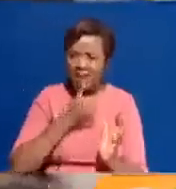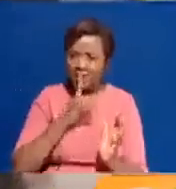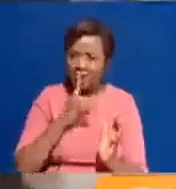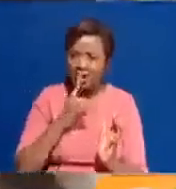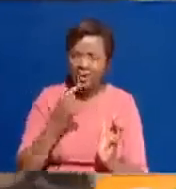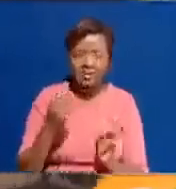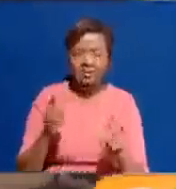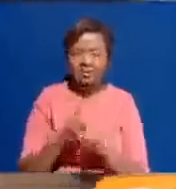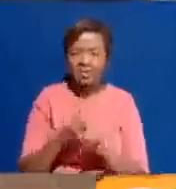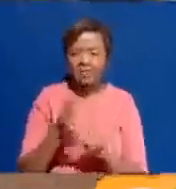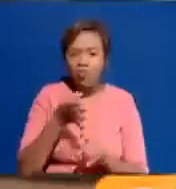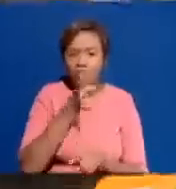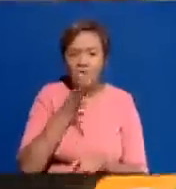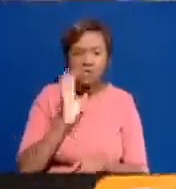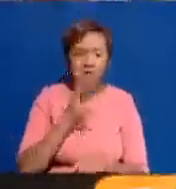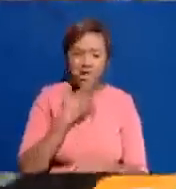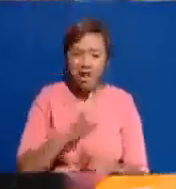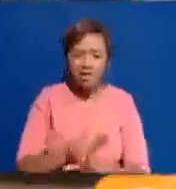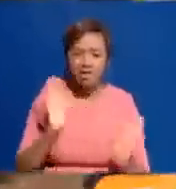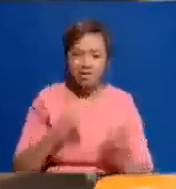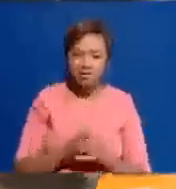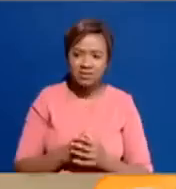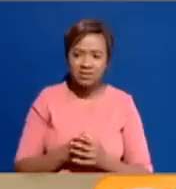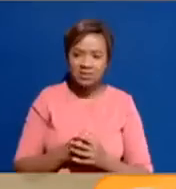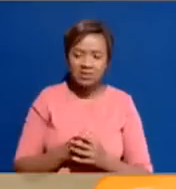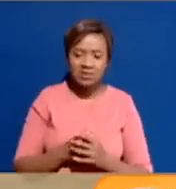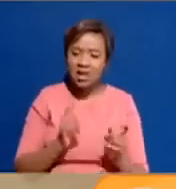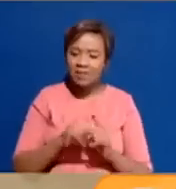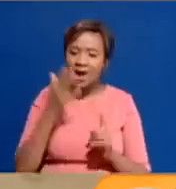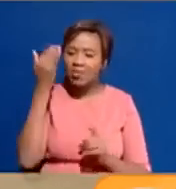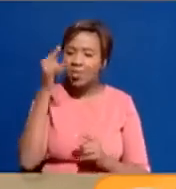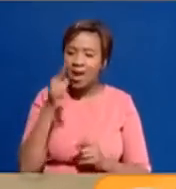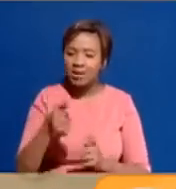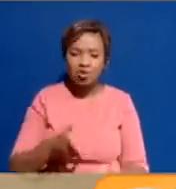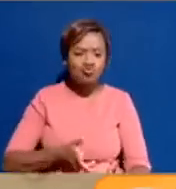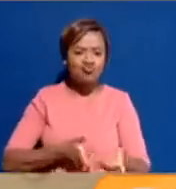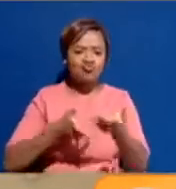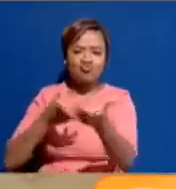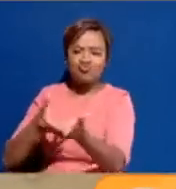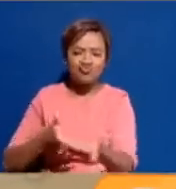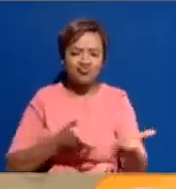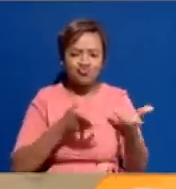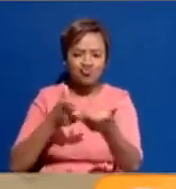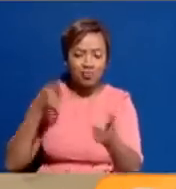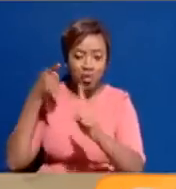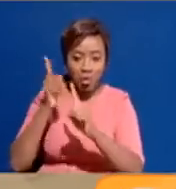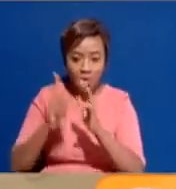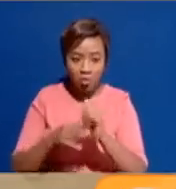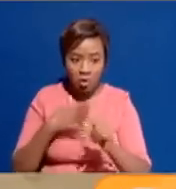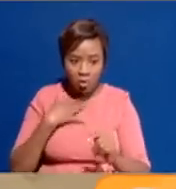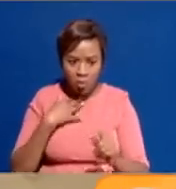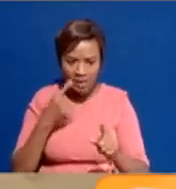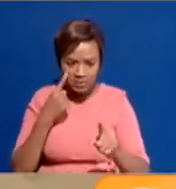of the water. And why is it was it used? Because we will want to identify the people that were in that crowd during